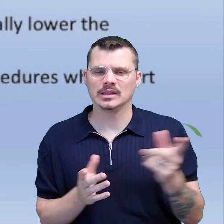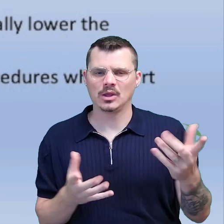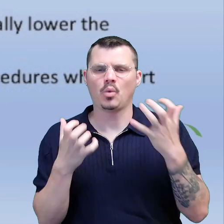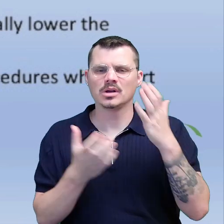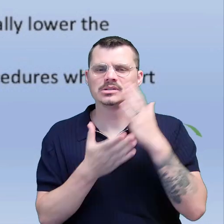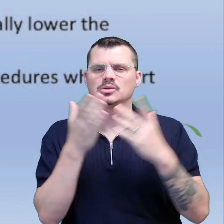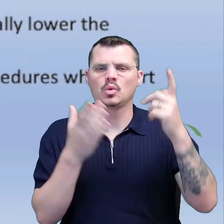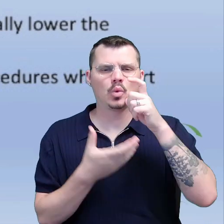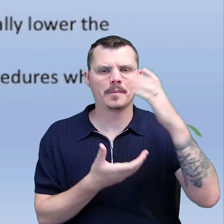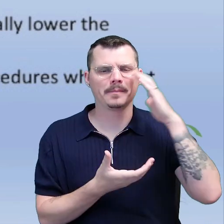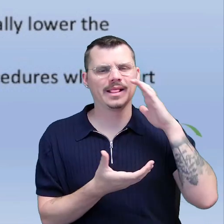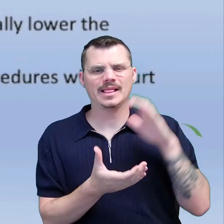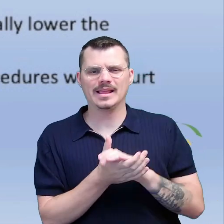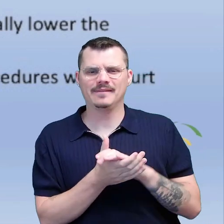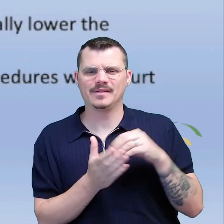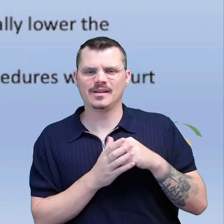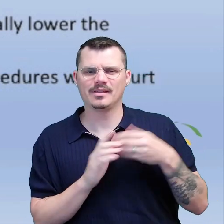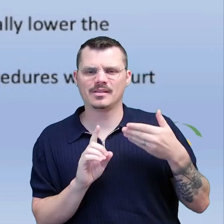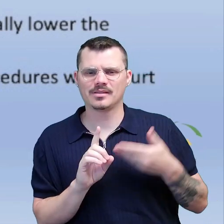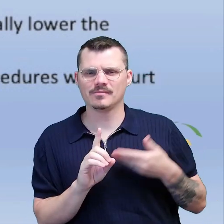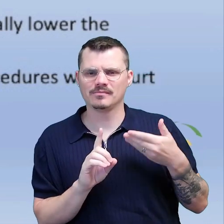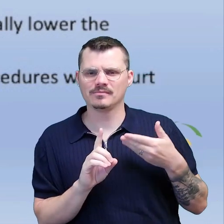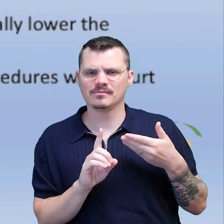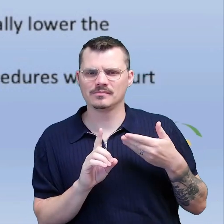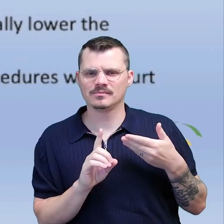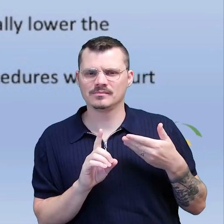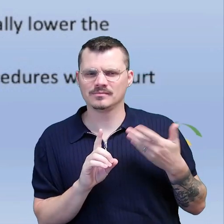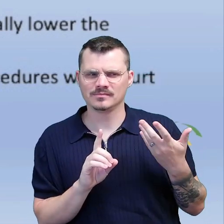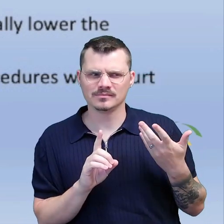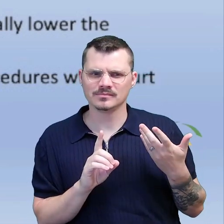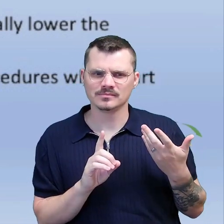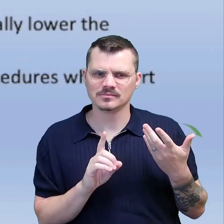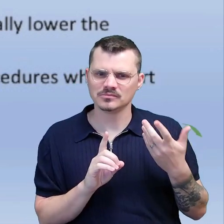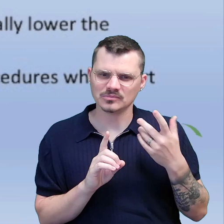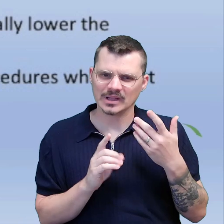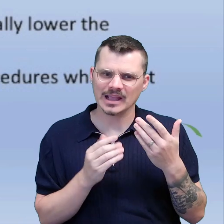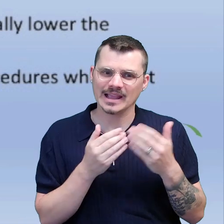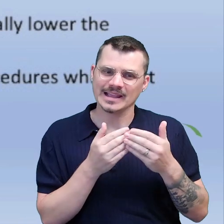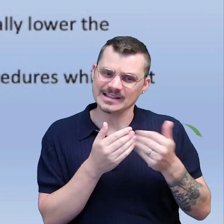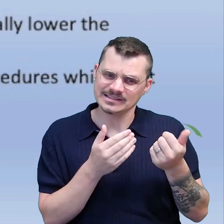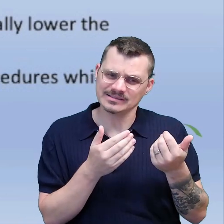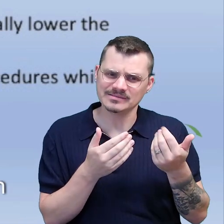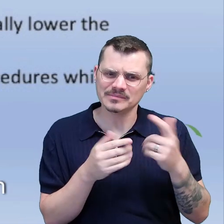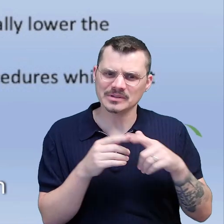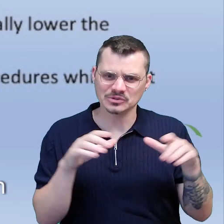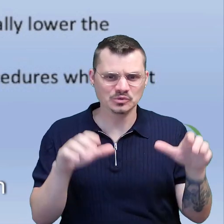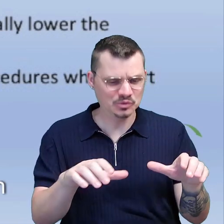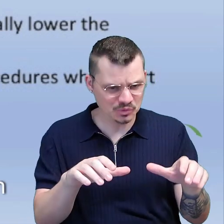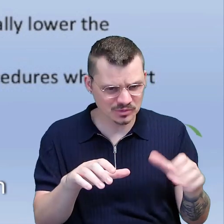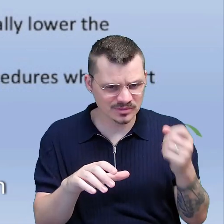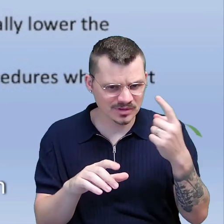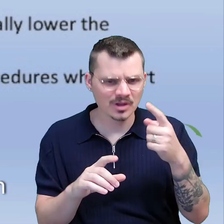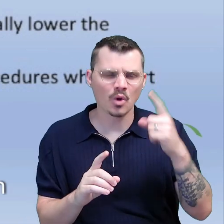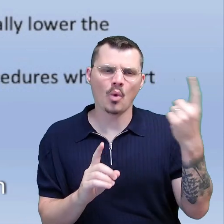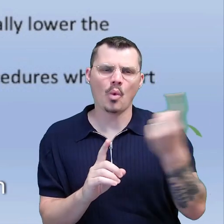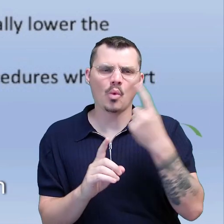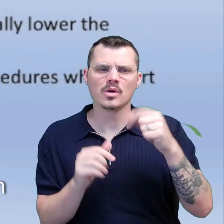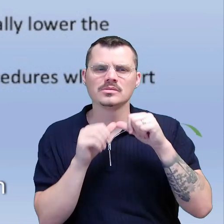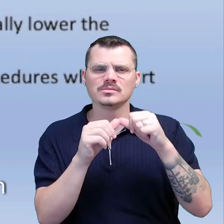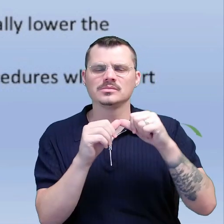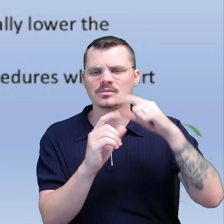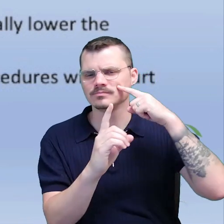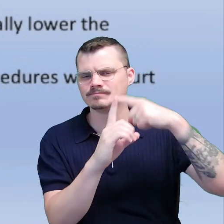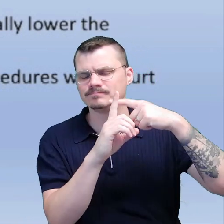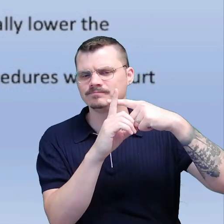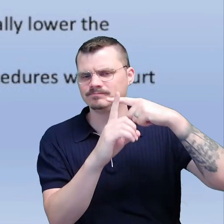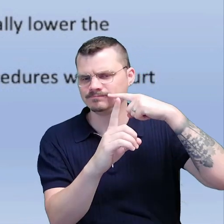me. It sounds easier than it is, isn't it? It's people that are persistently optimistic